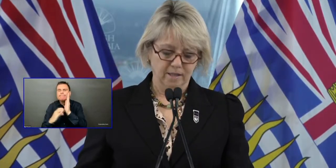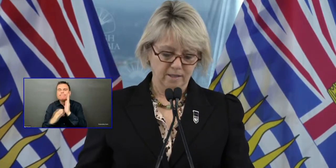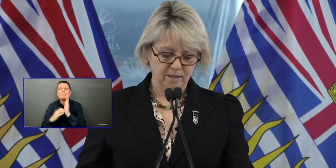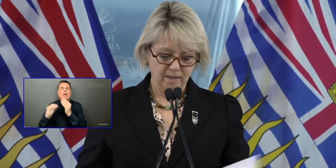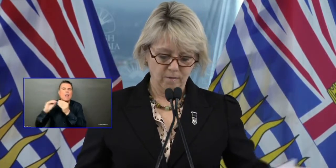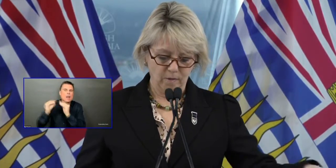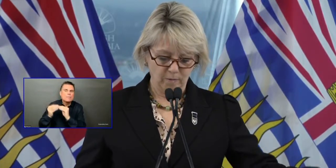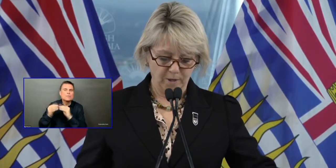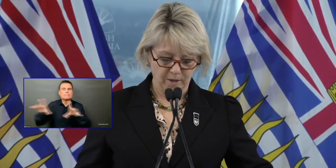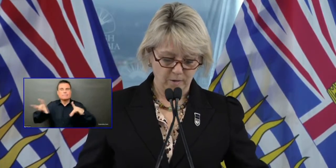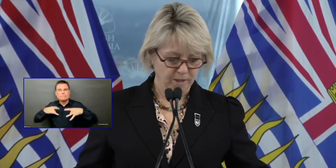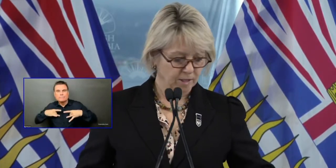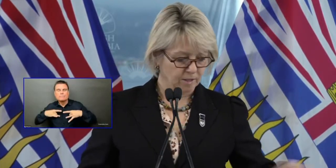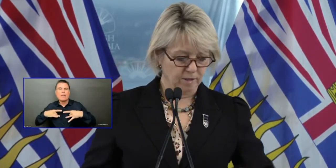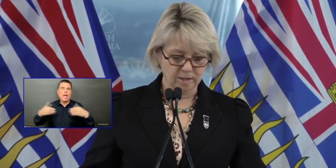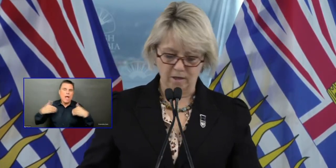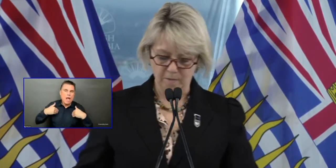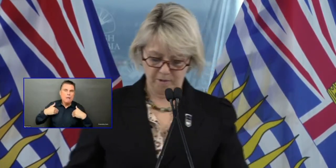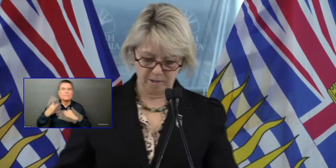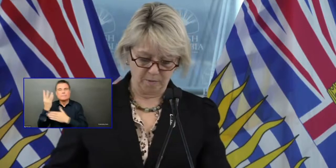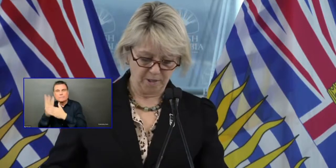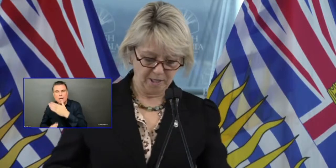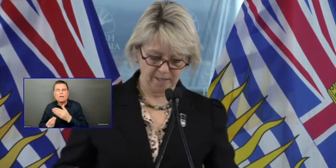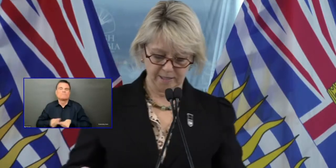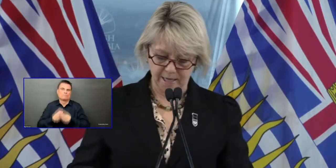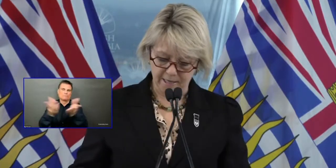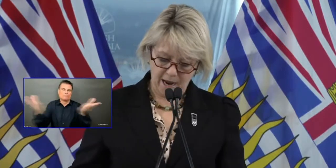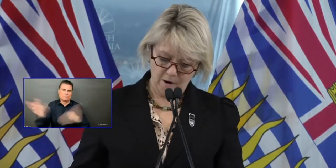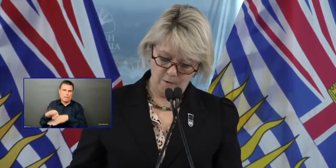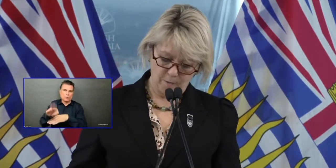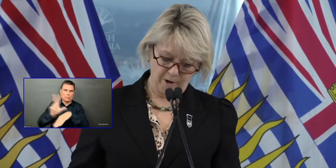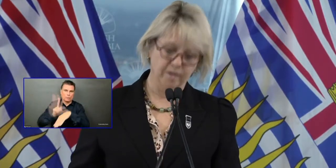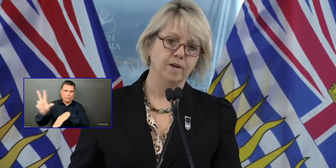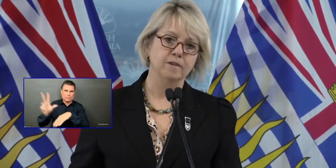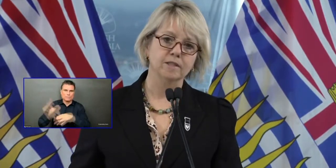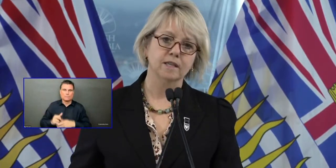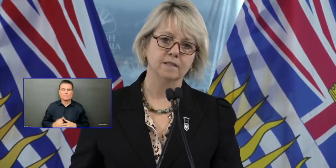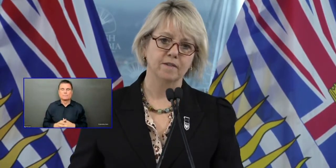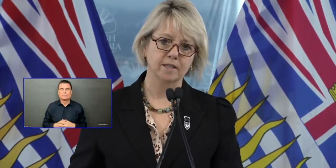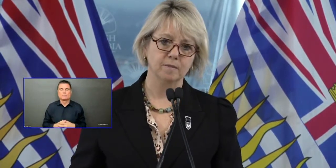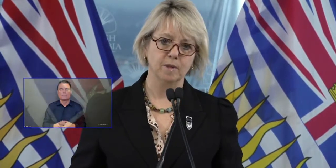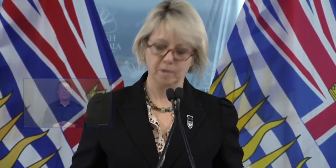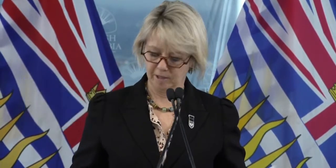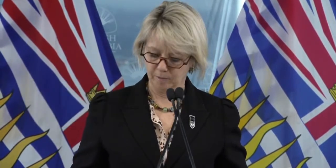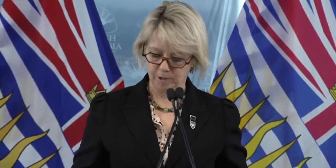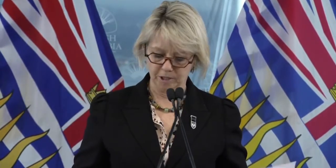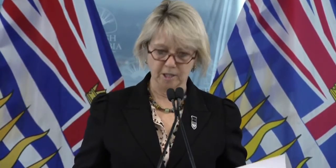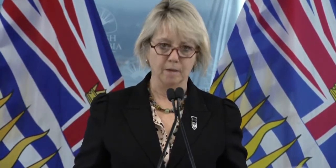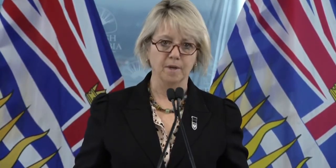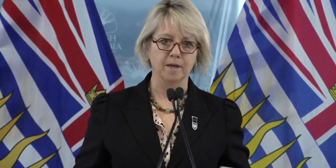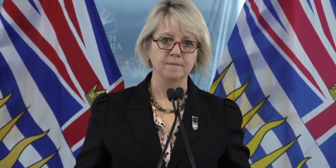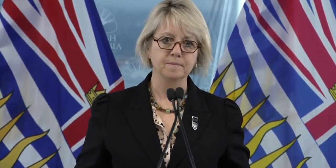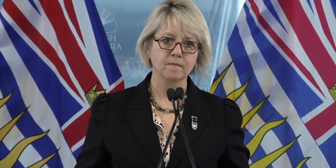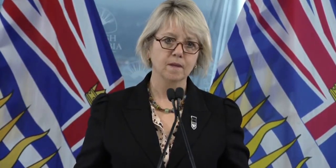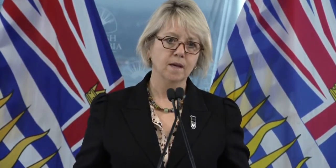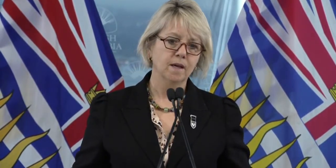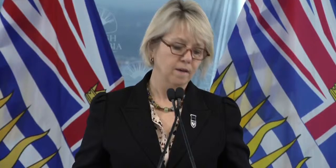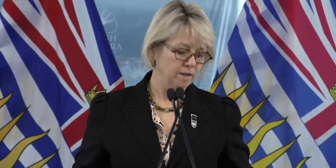So what we are going to talk about this morning is, again, how and where the virus has affected people in British